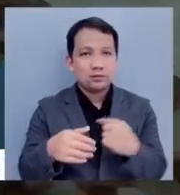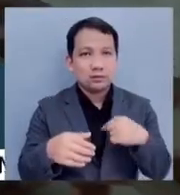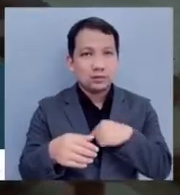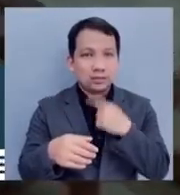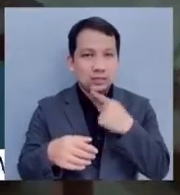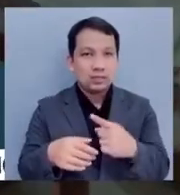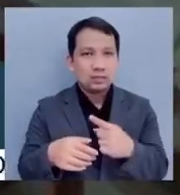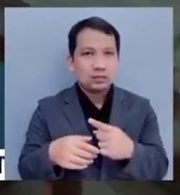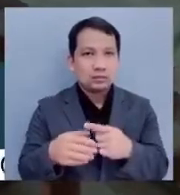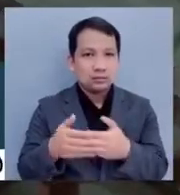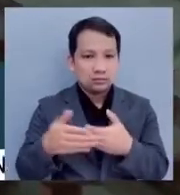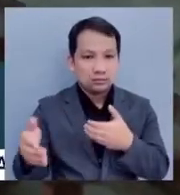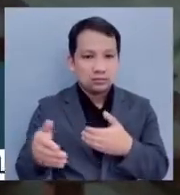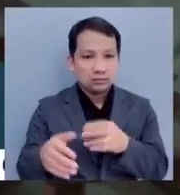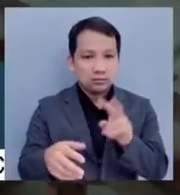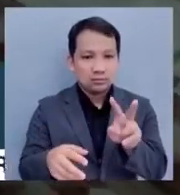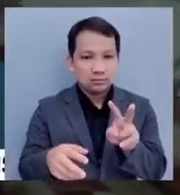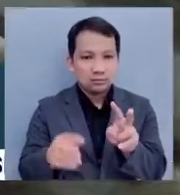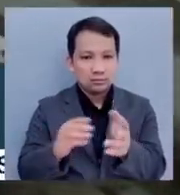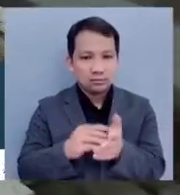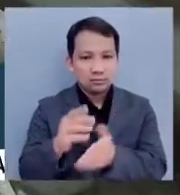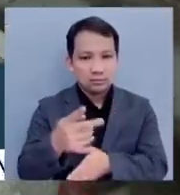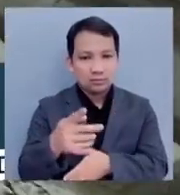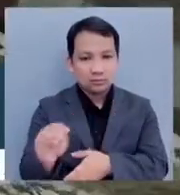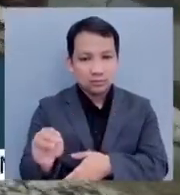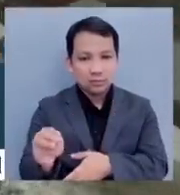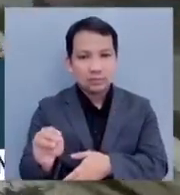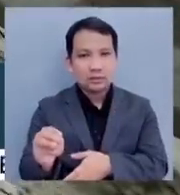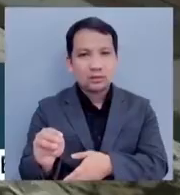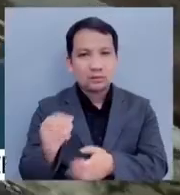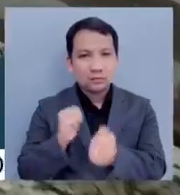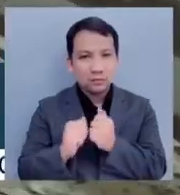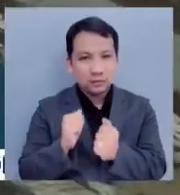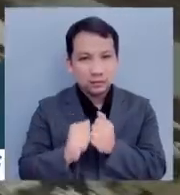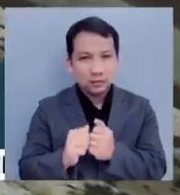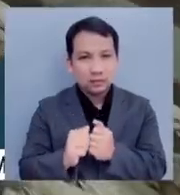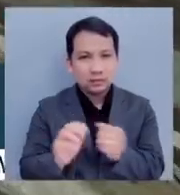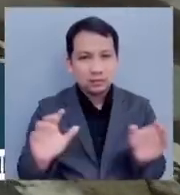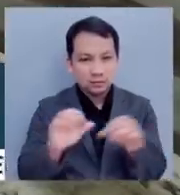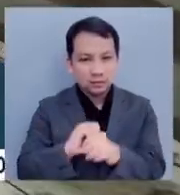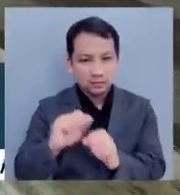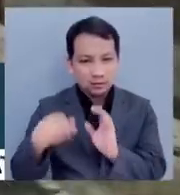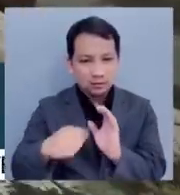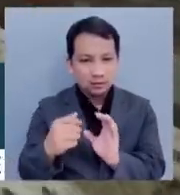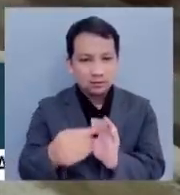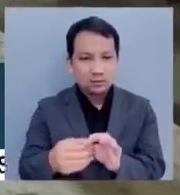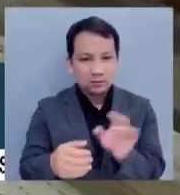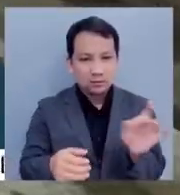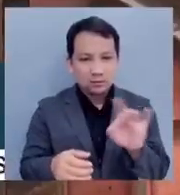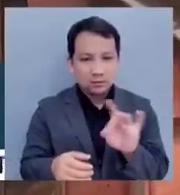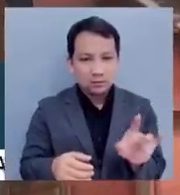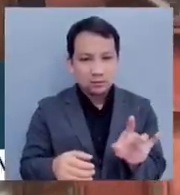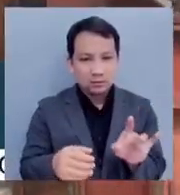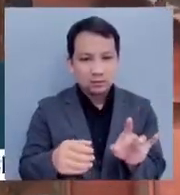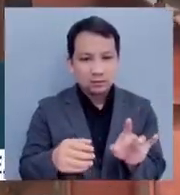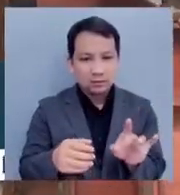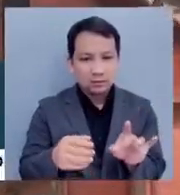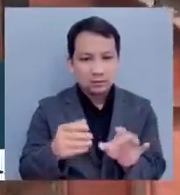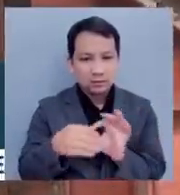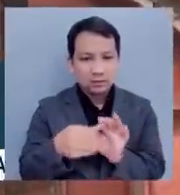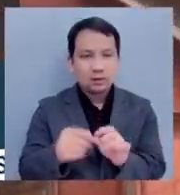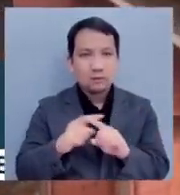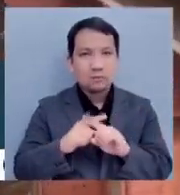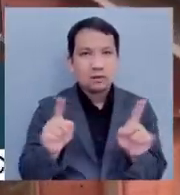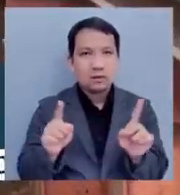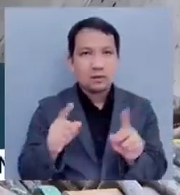a distance fare of 2 pesos per kilometer, which means that the end-to-end fare will be 88 pesos. However,